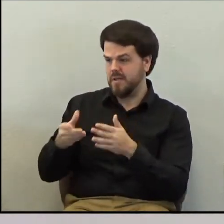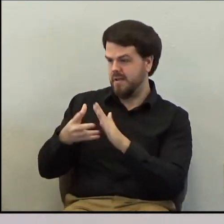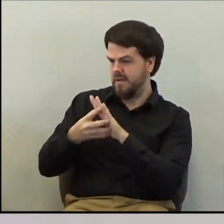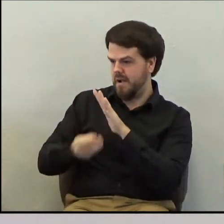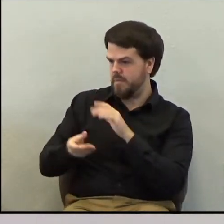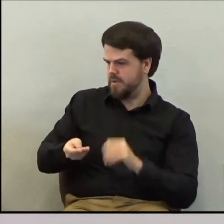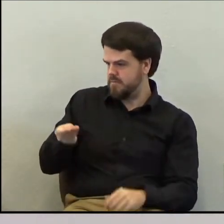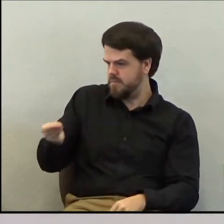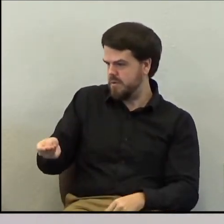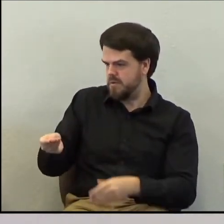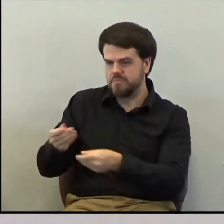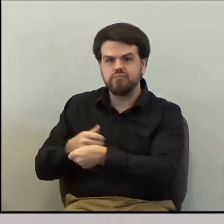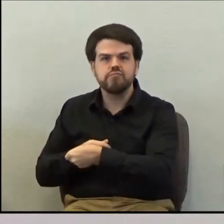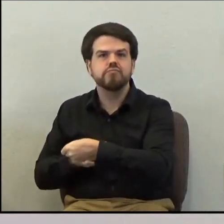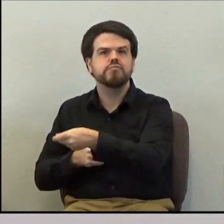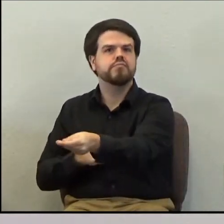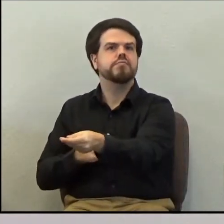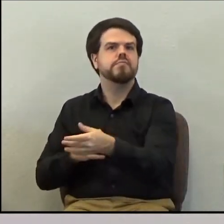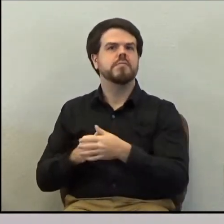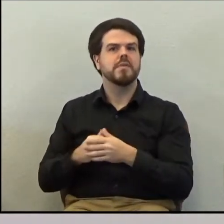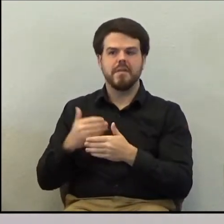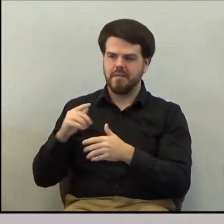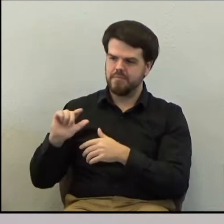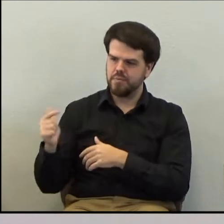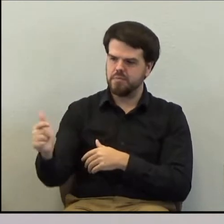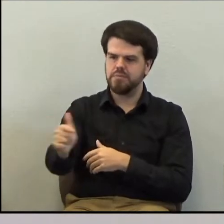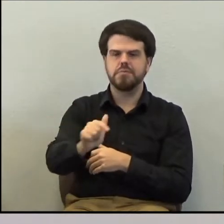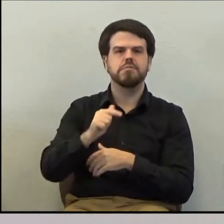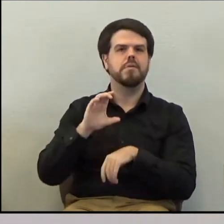made, and that they would bring it to the next church.